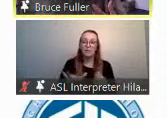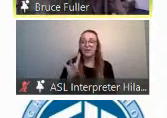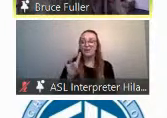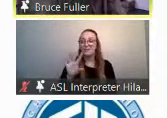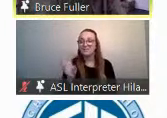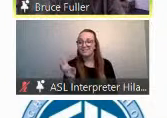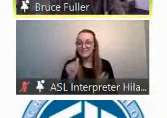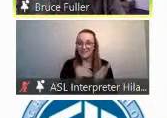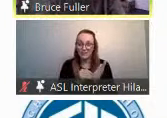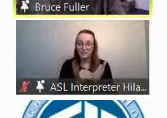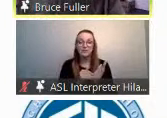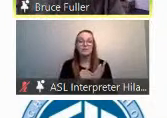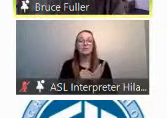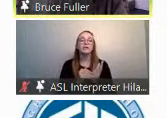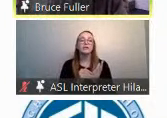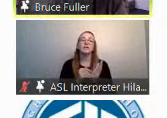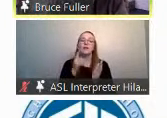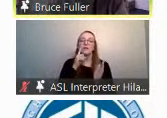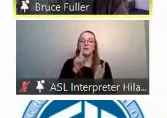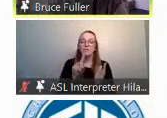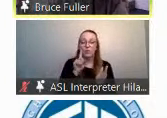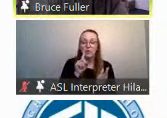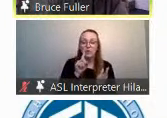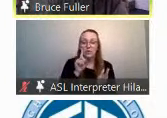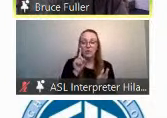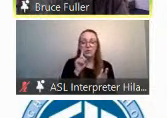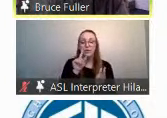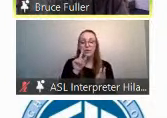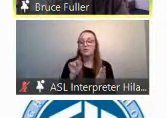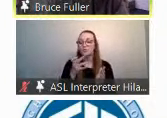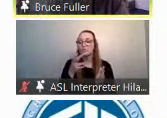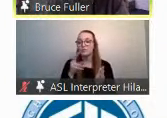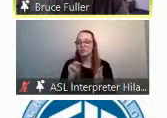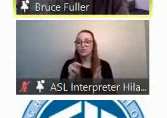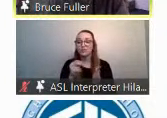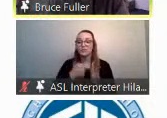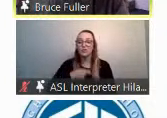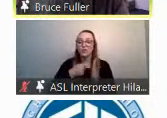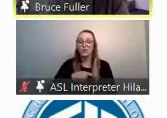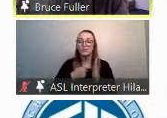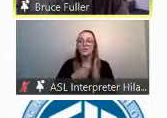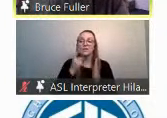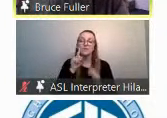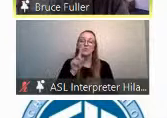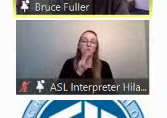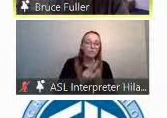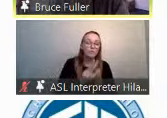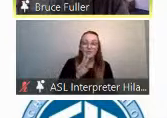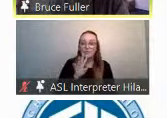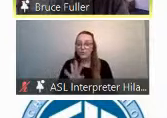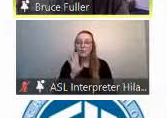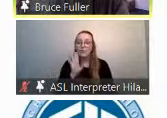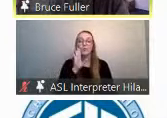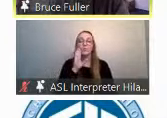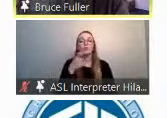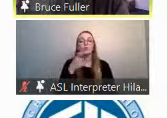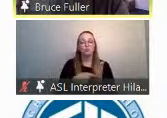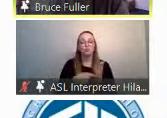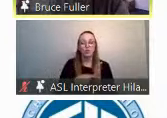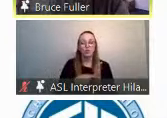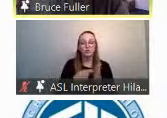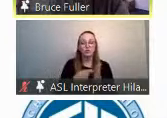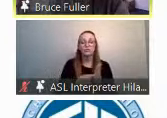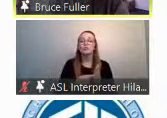tuition charging sector, that is pre-K centers serving 3 and 4-year-olds that charge fees. The